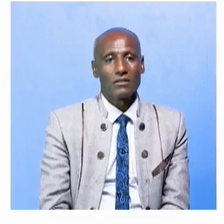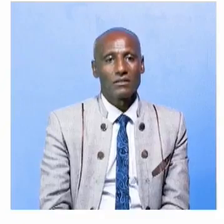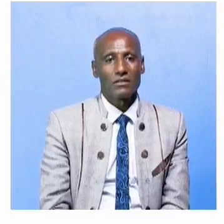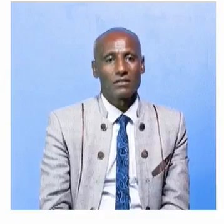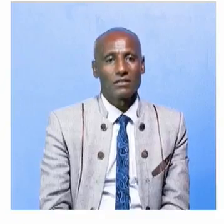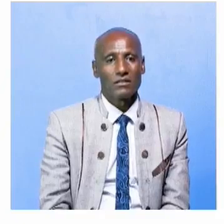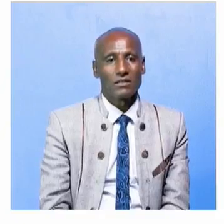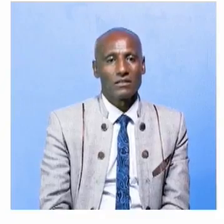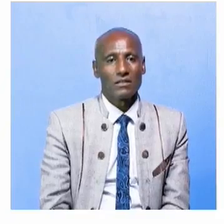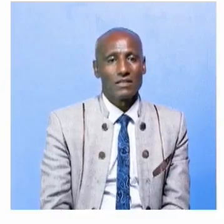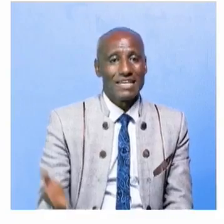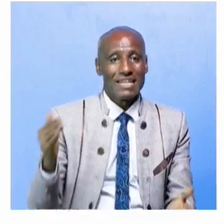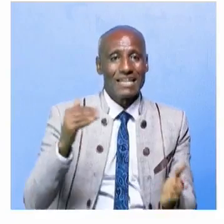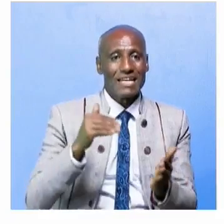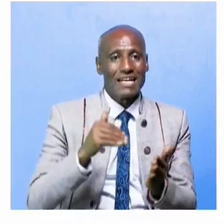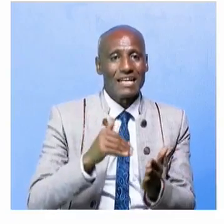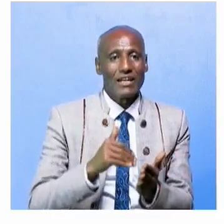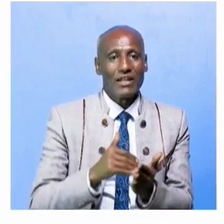reinforce.